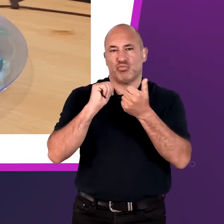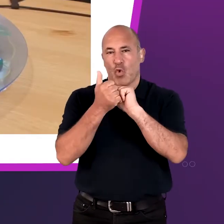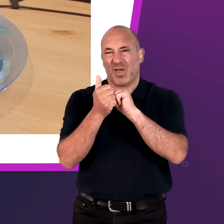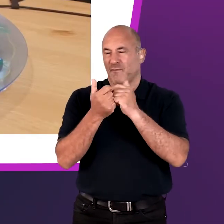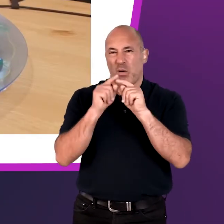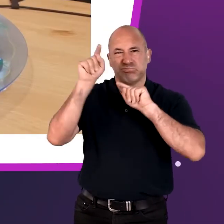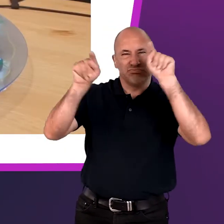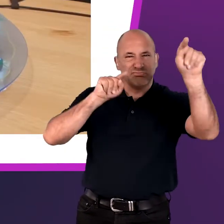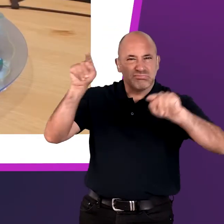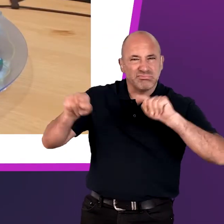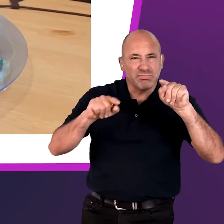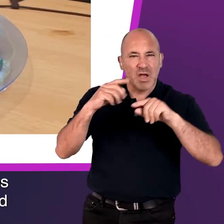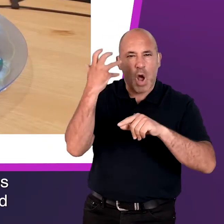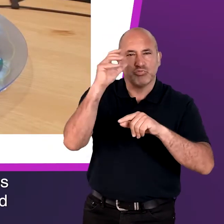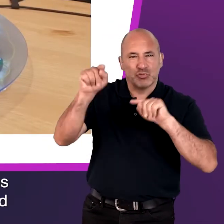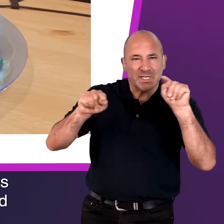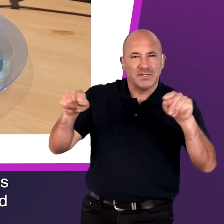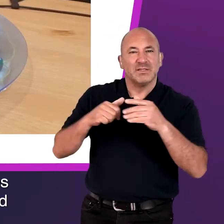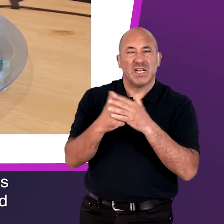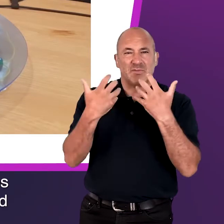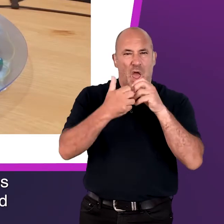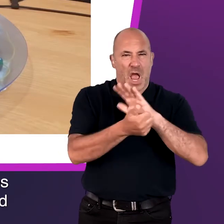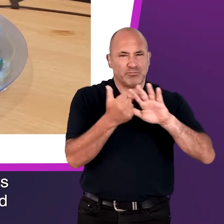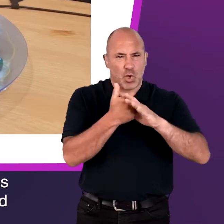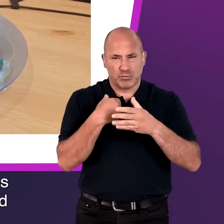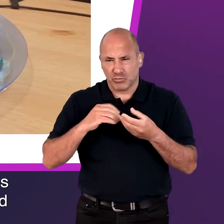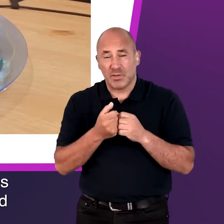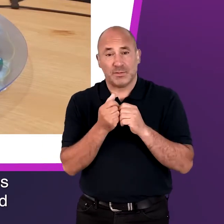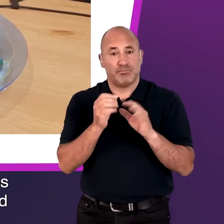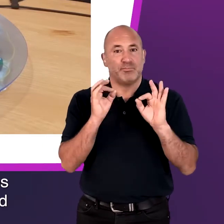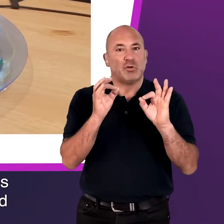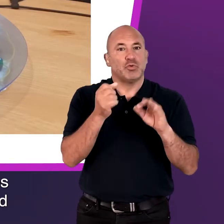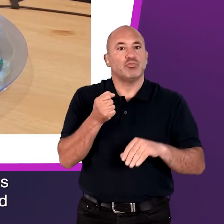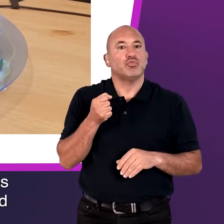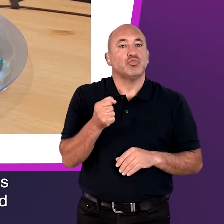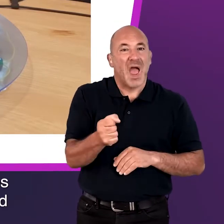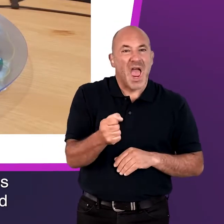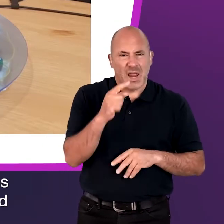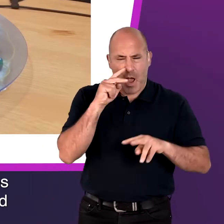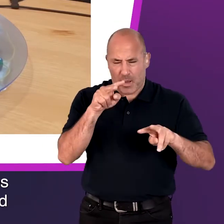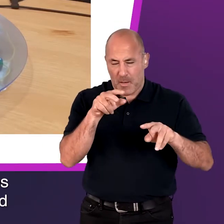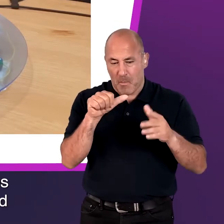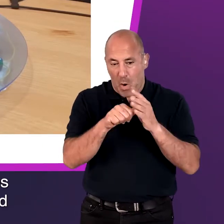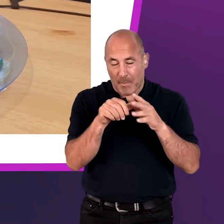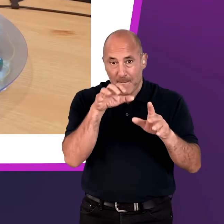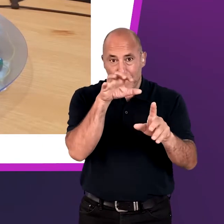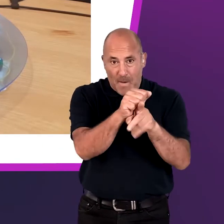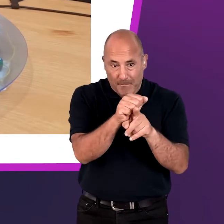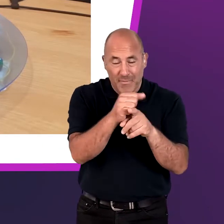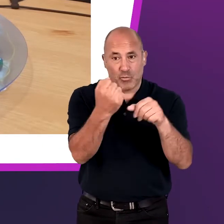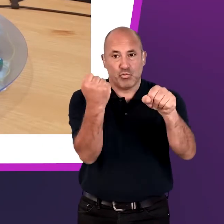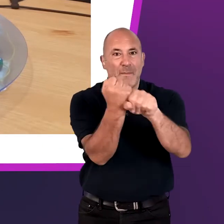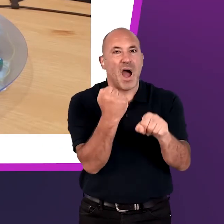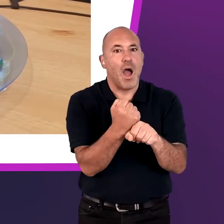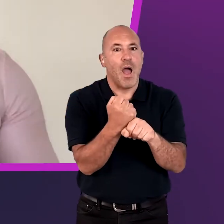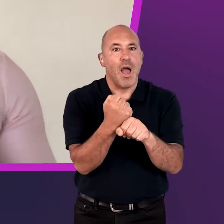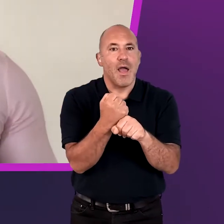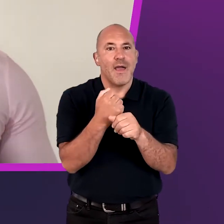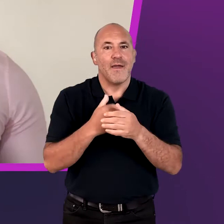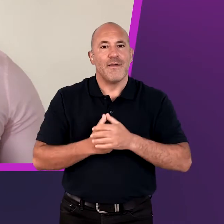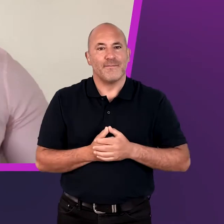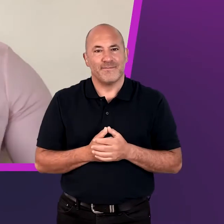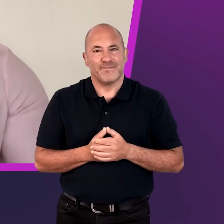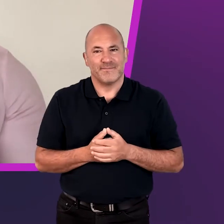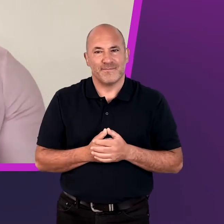are working with universities, colleagues from other countries and technology experts to build a special train that can